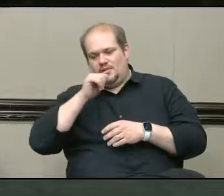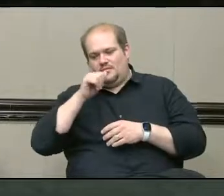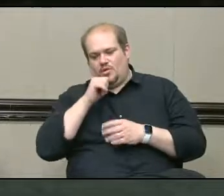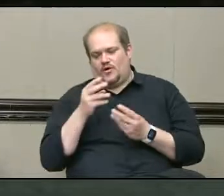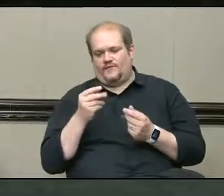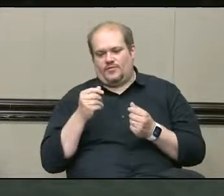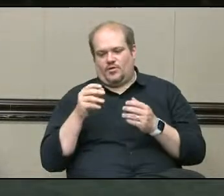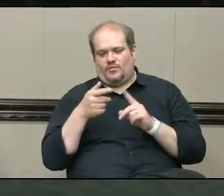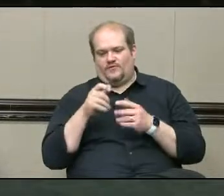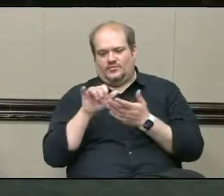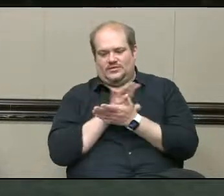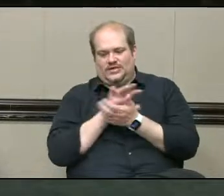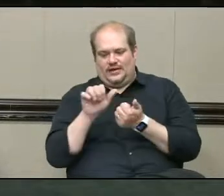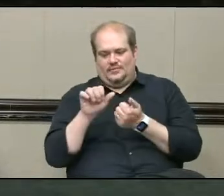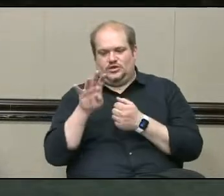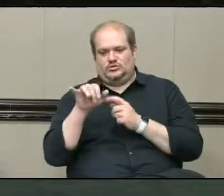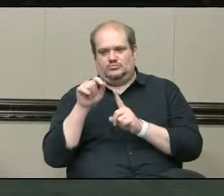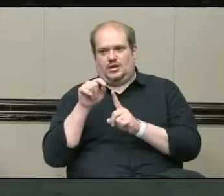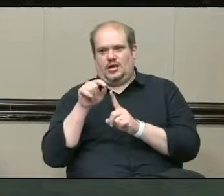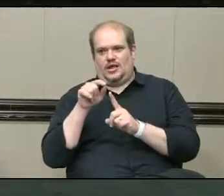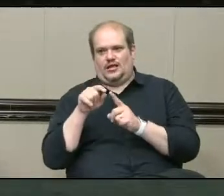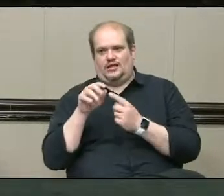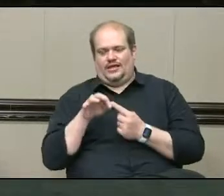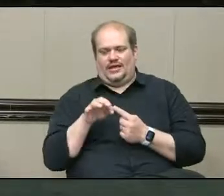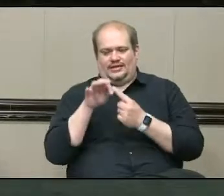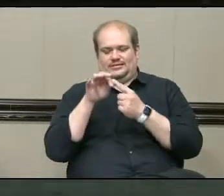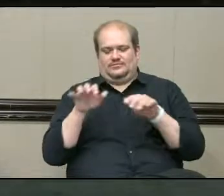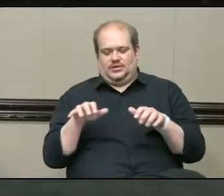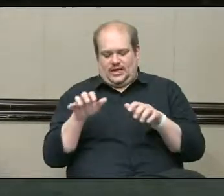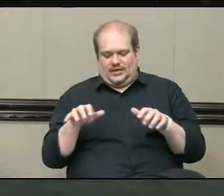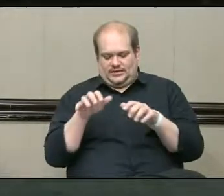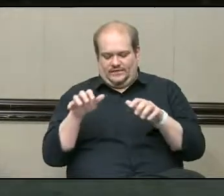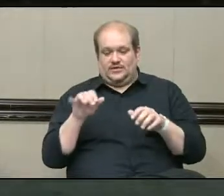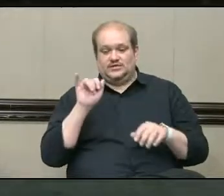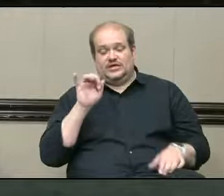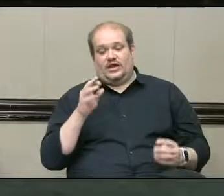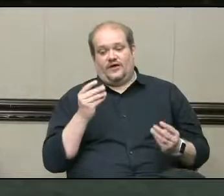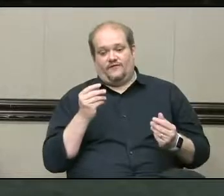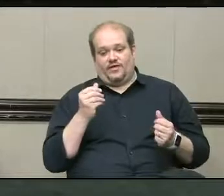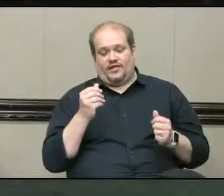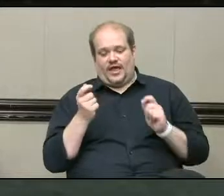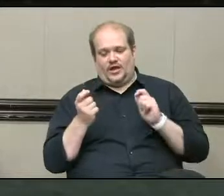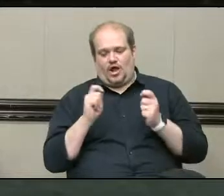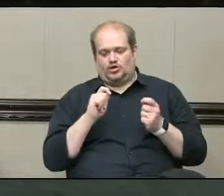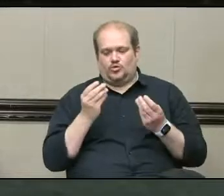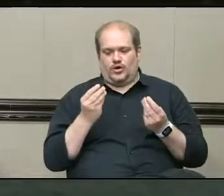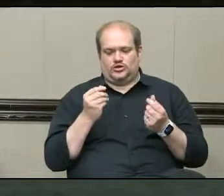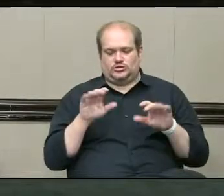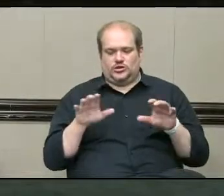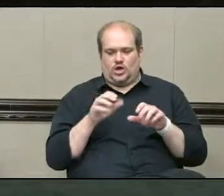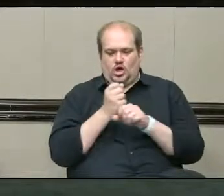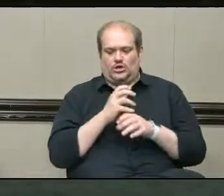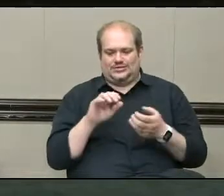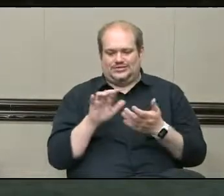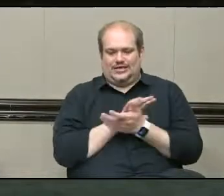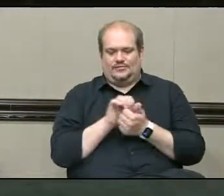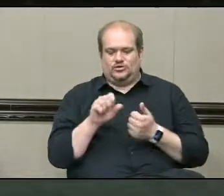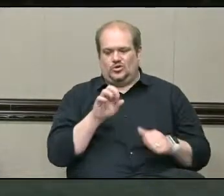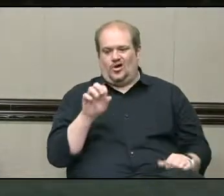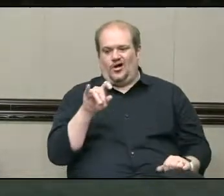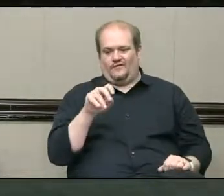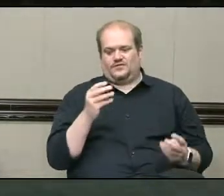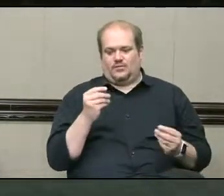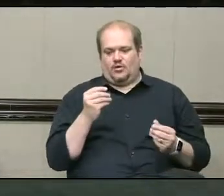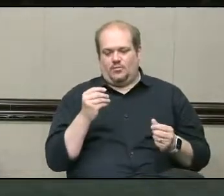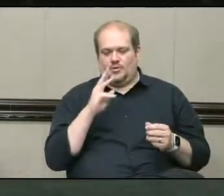properties from damage by exempted activities. If a land alteration activity causes damage to off-site property